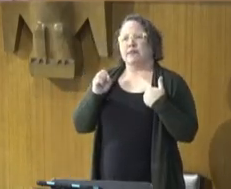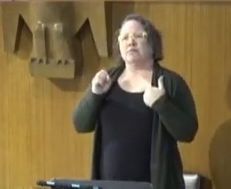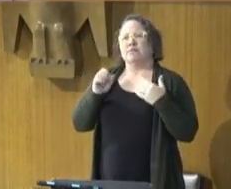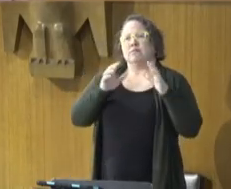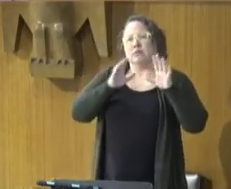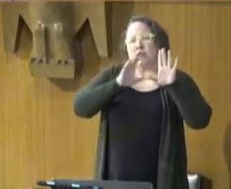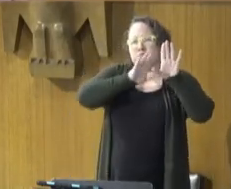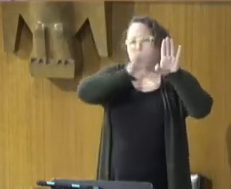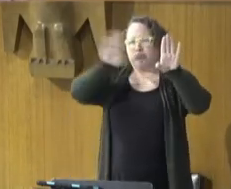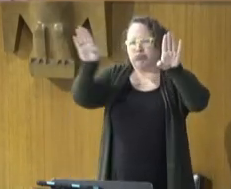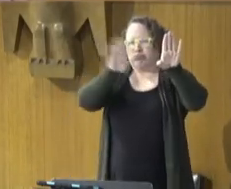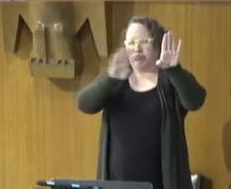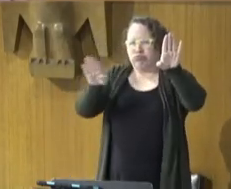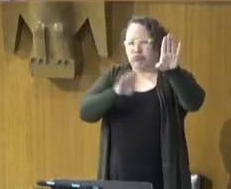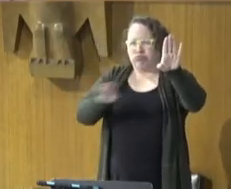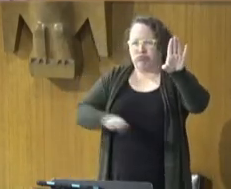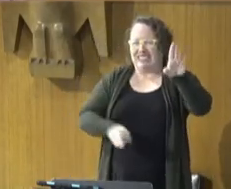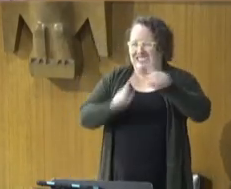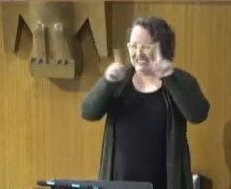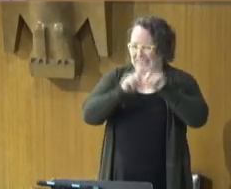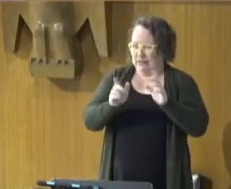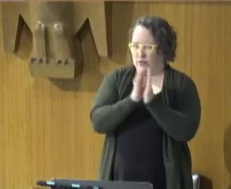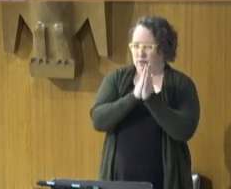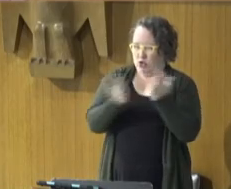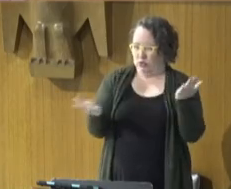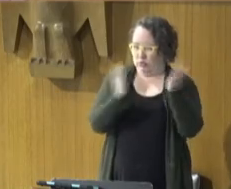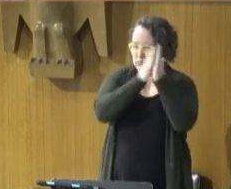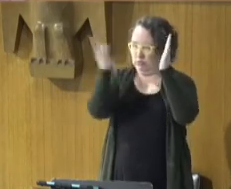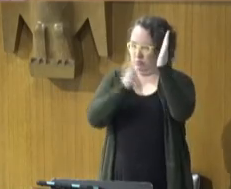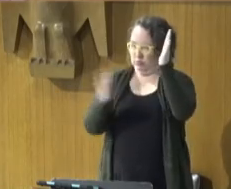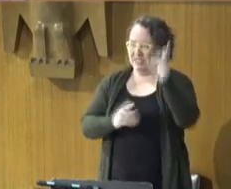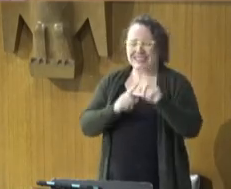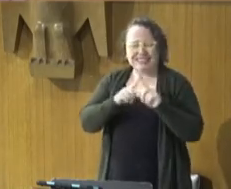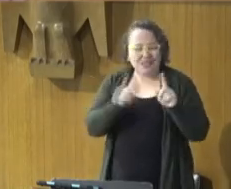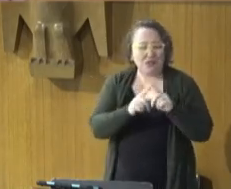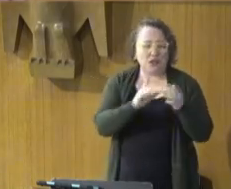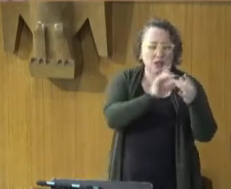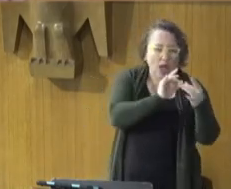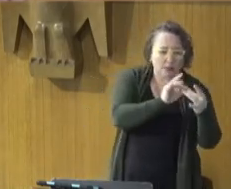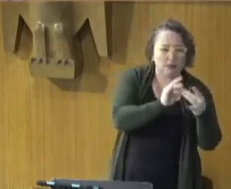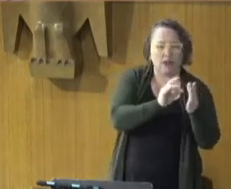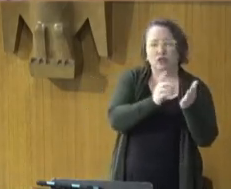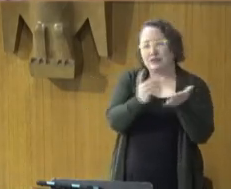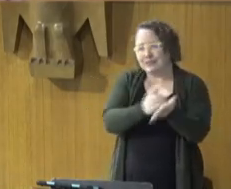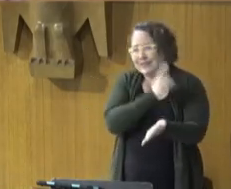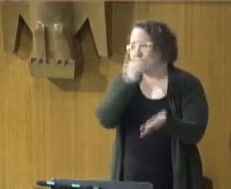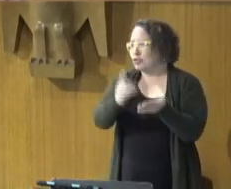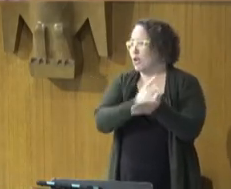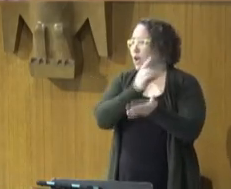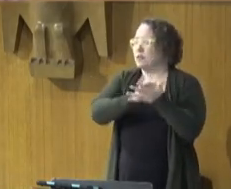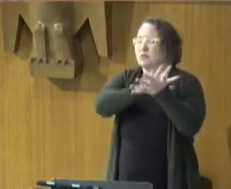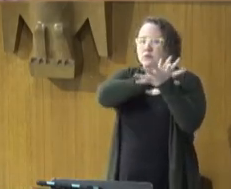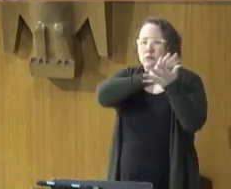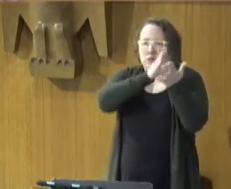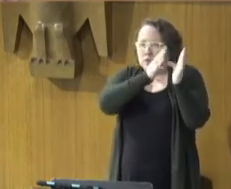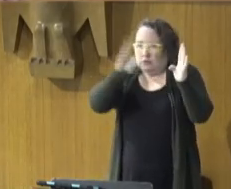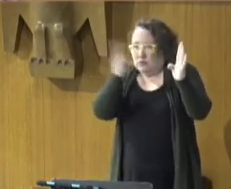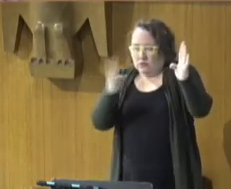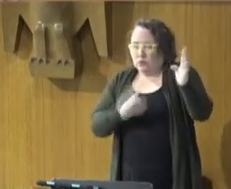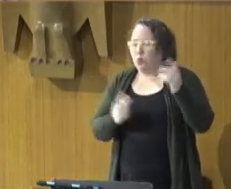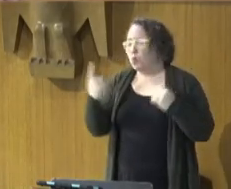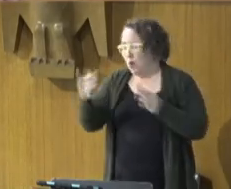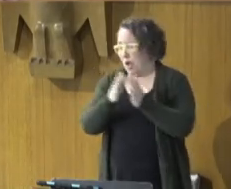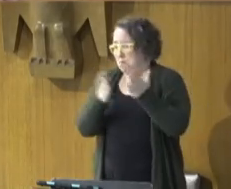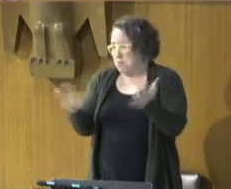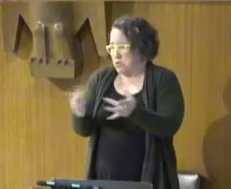of biblical resources, like commentaries or dictionaries in the original languages, or there's one book I